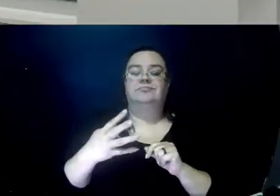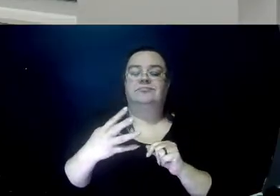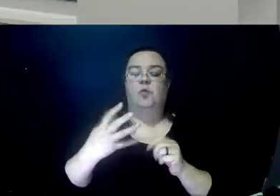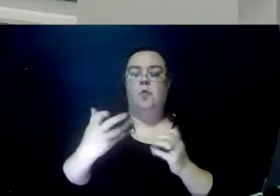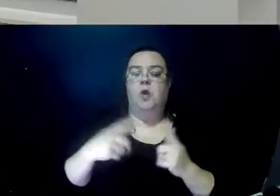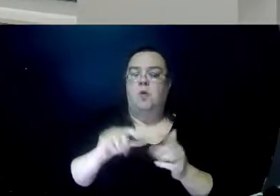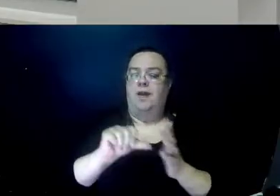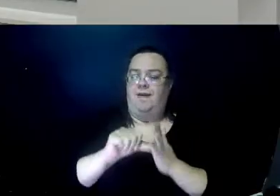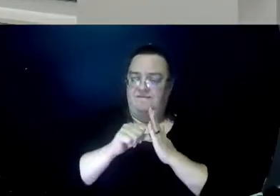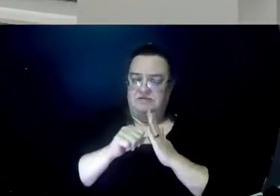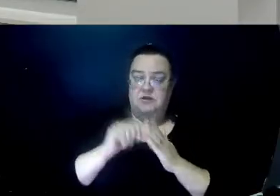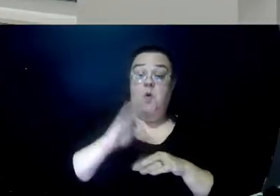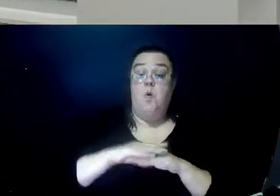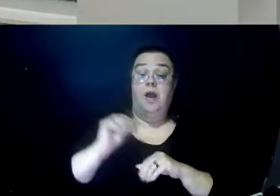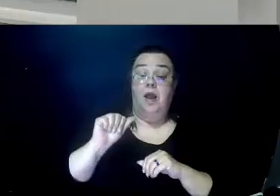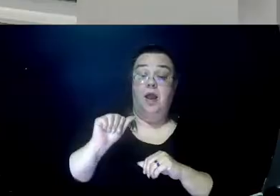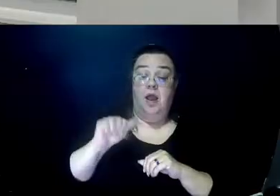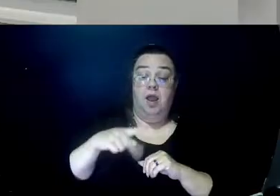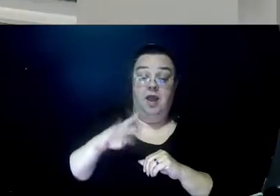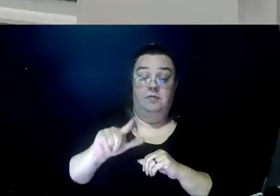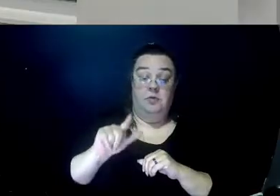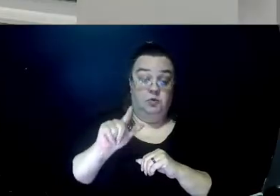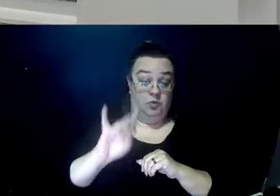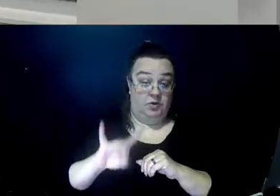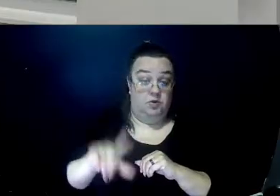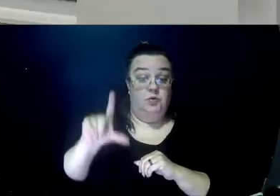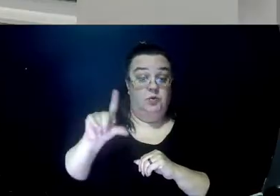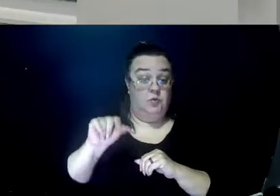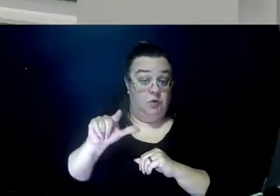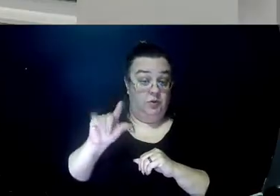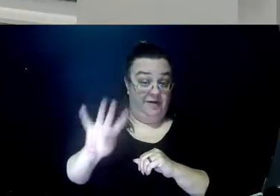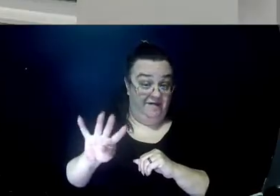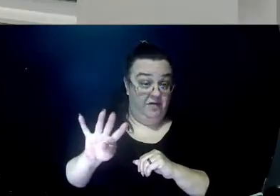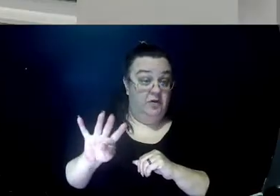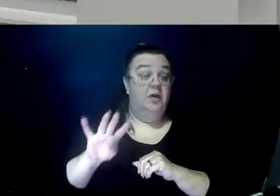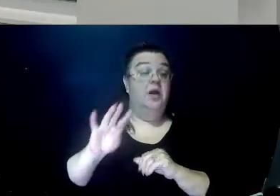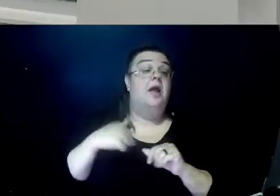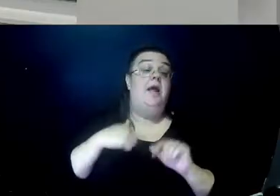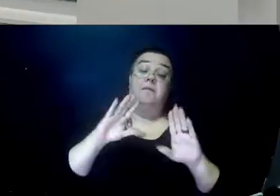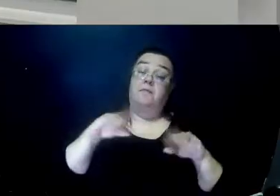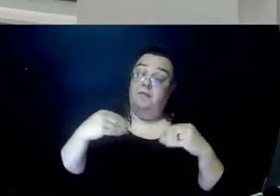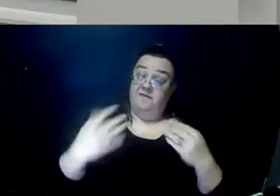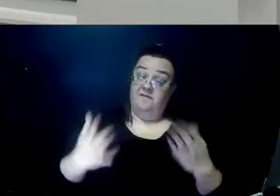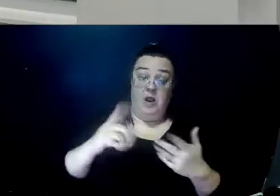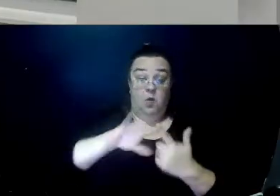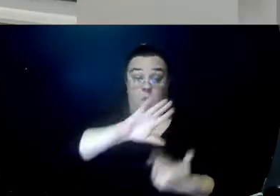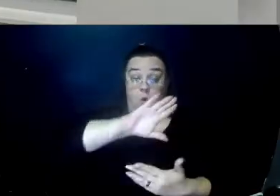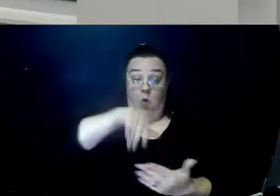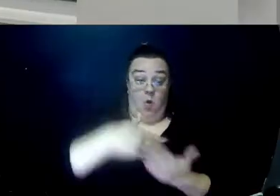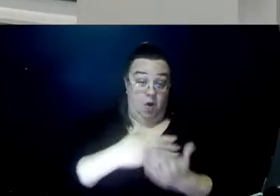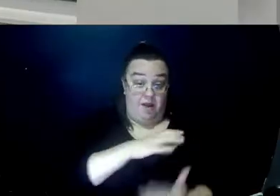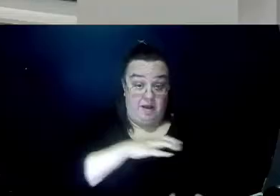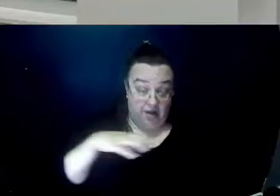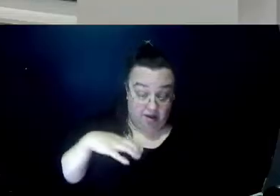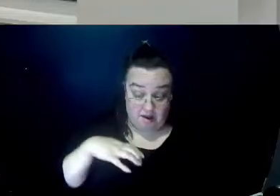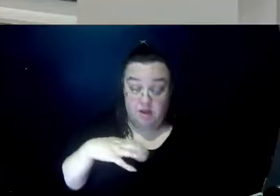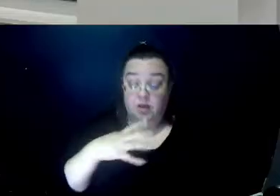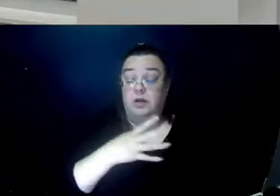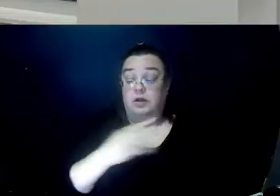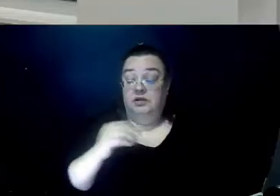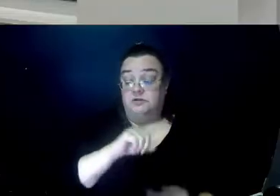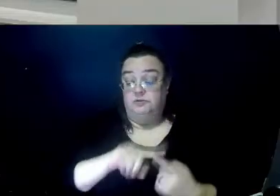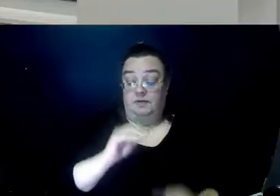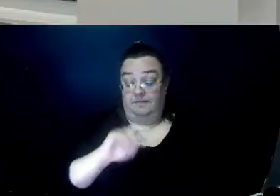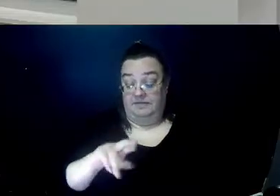On April 28th, 2024, I provided to all the council and to